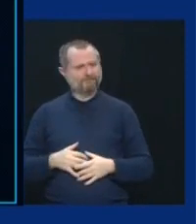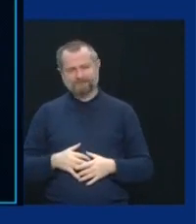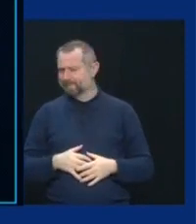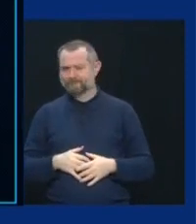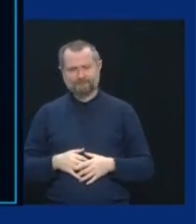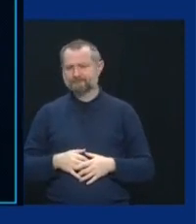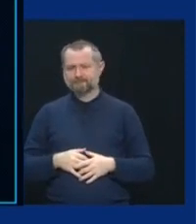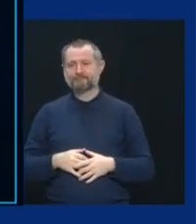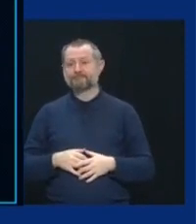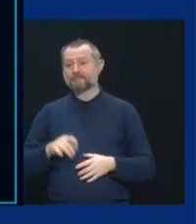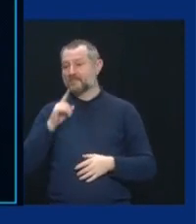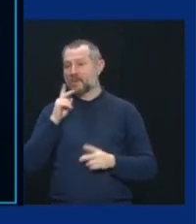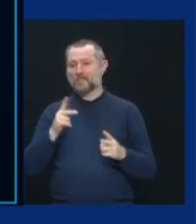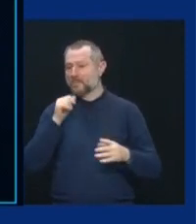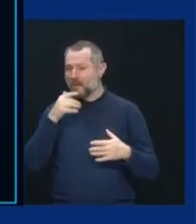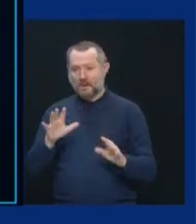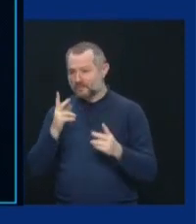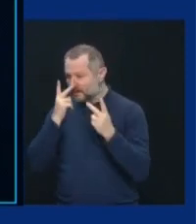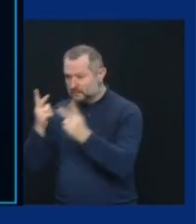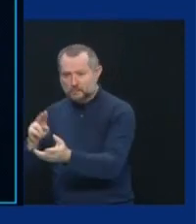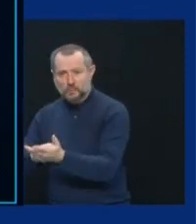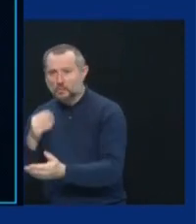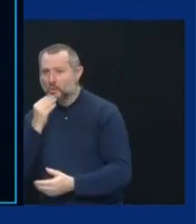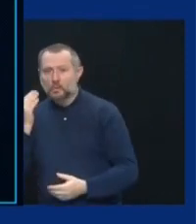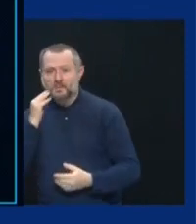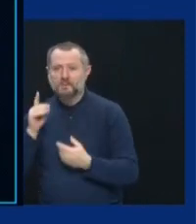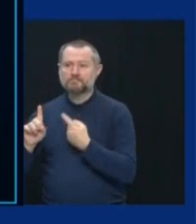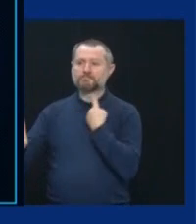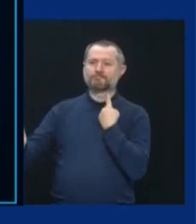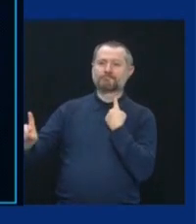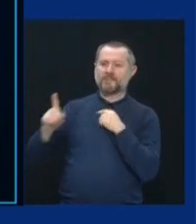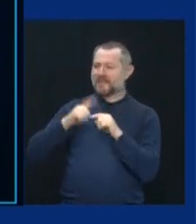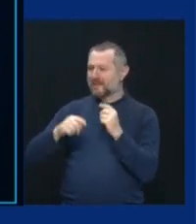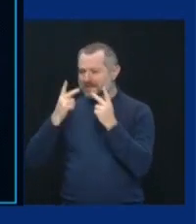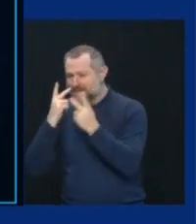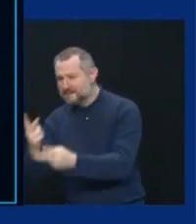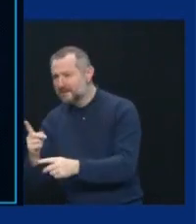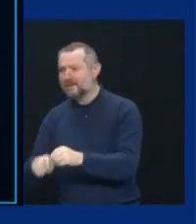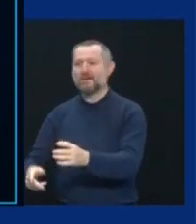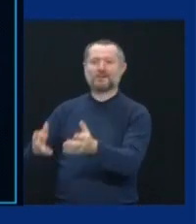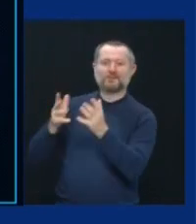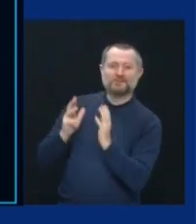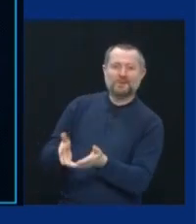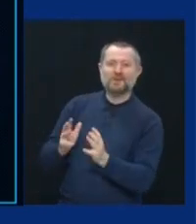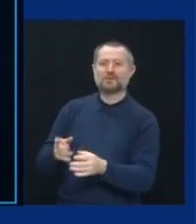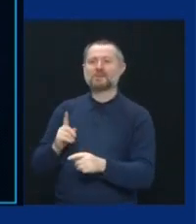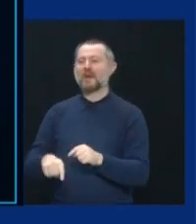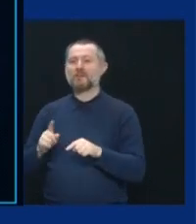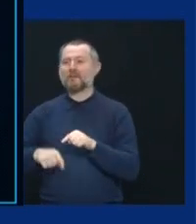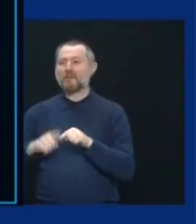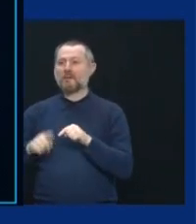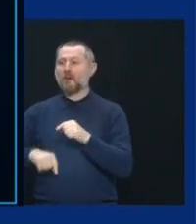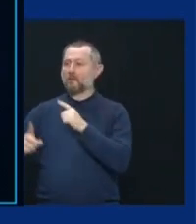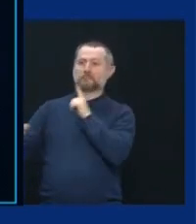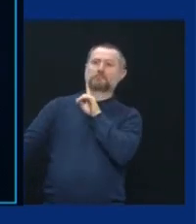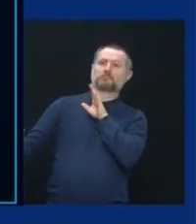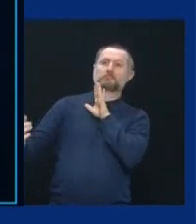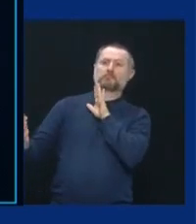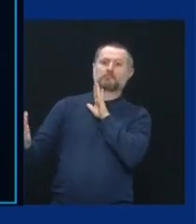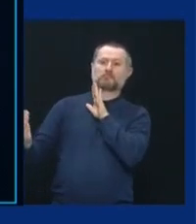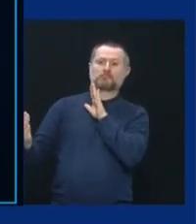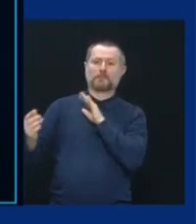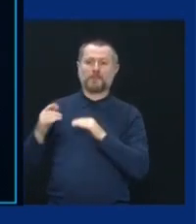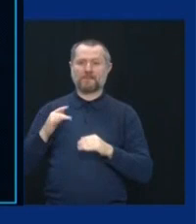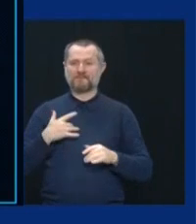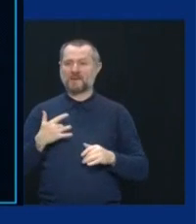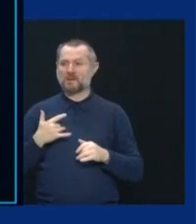no visitation. You couldn't be with the person. You couldn't talk to the person. It was hard to get them on the phone.